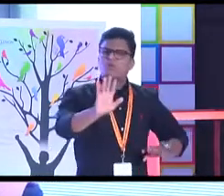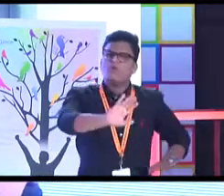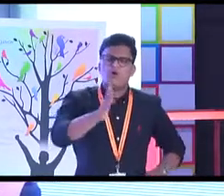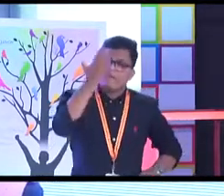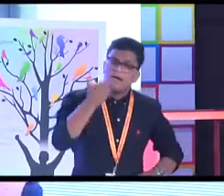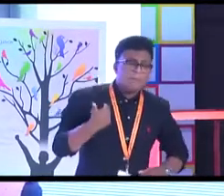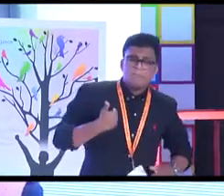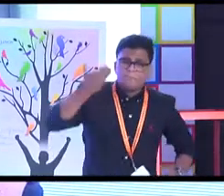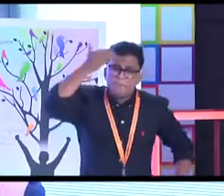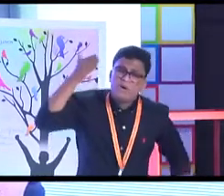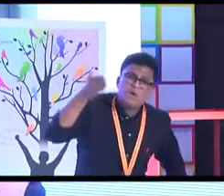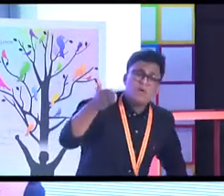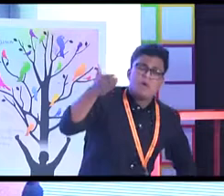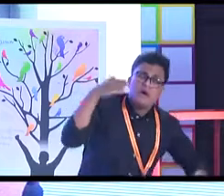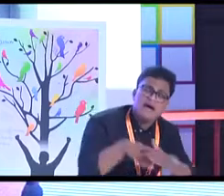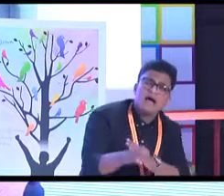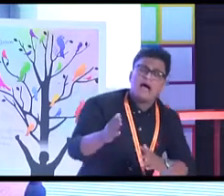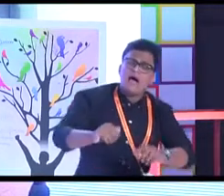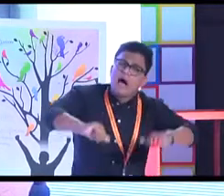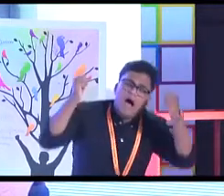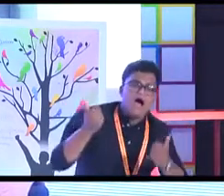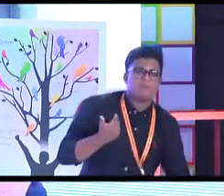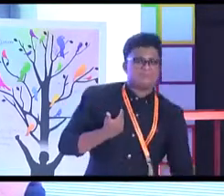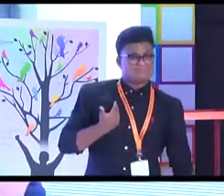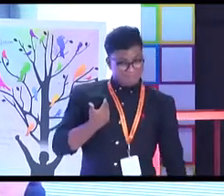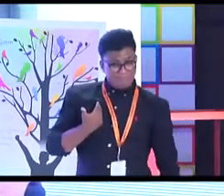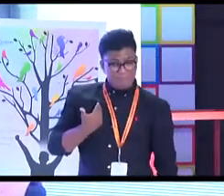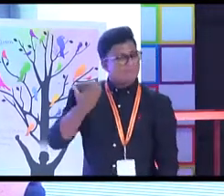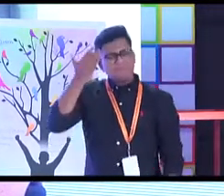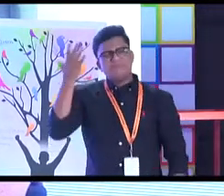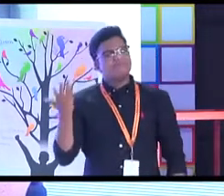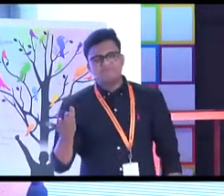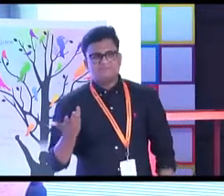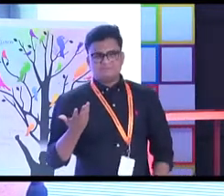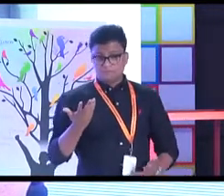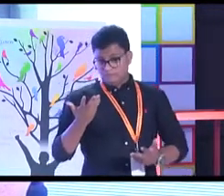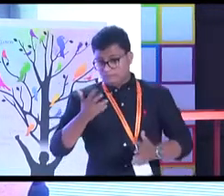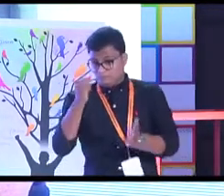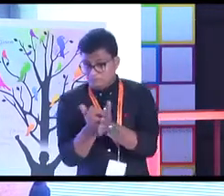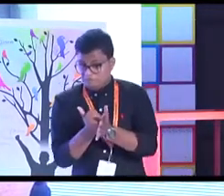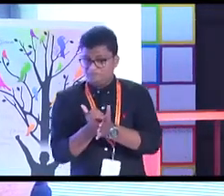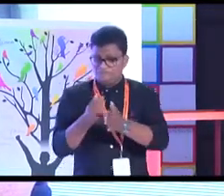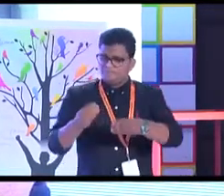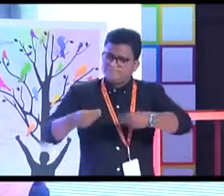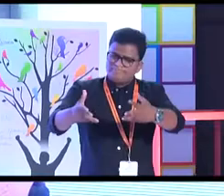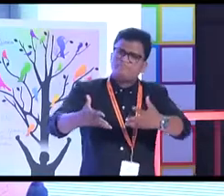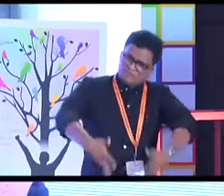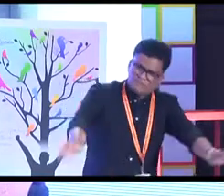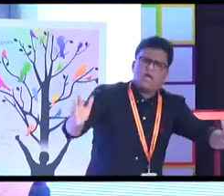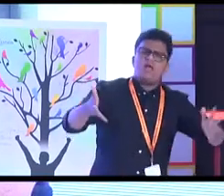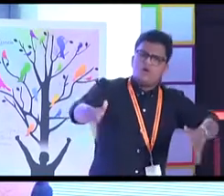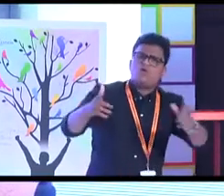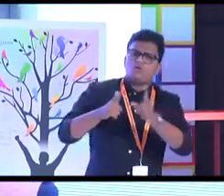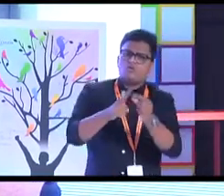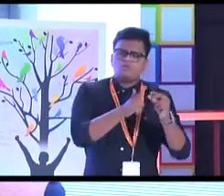that what we can achieve. So please give us a chance to show you all that what we can